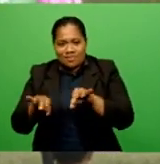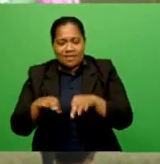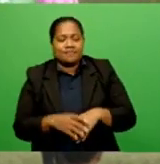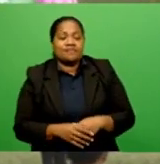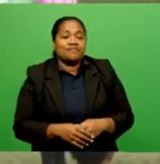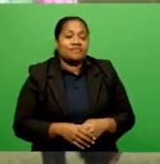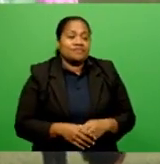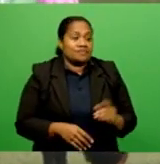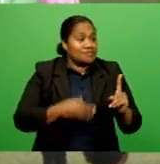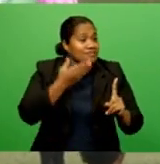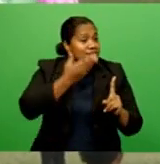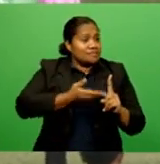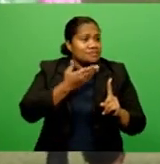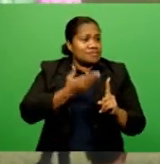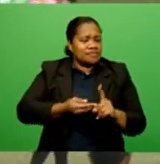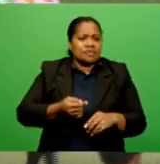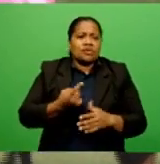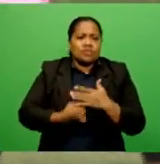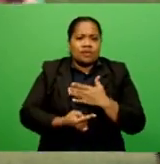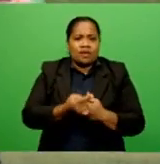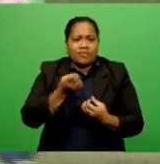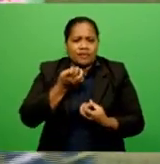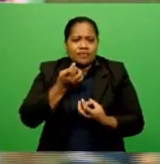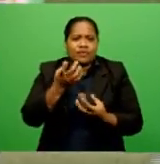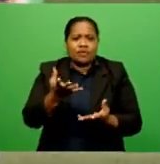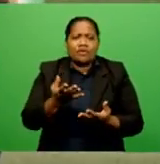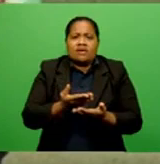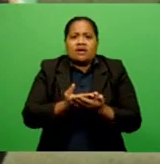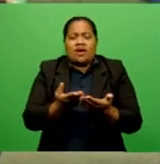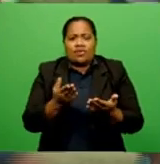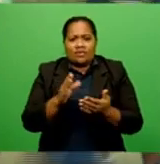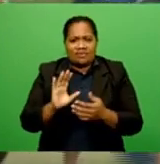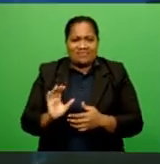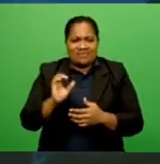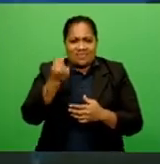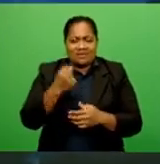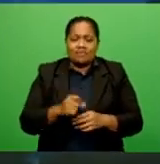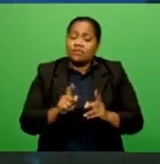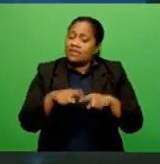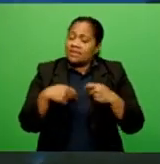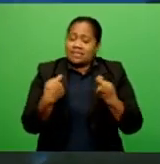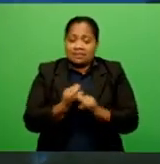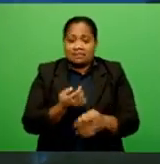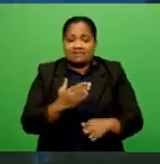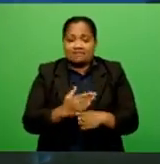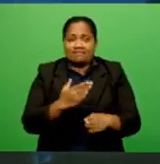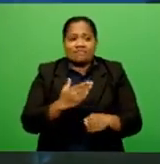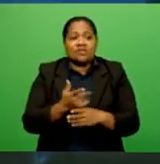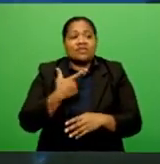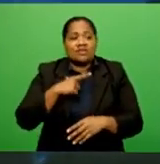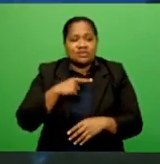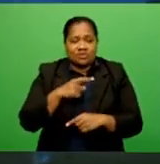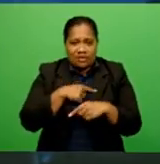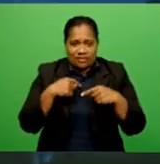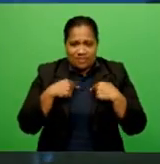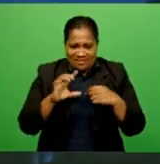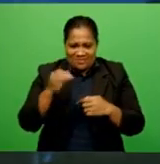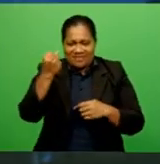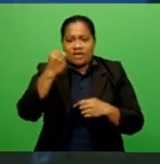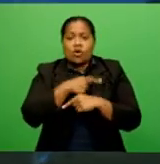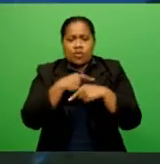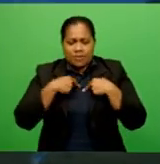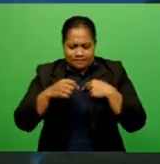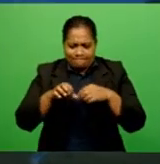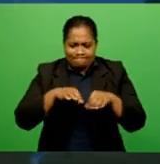Dawai highlighted the key to success. It was teamwork that landed us this win. We had planned to just try our best,